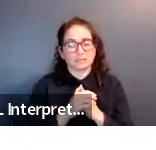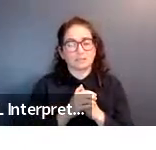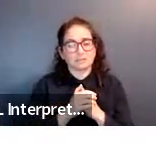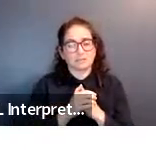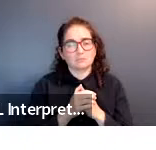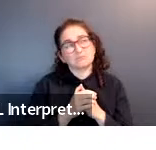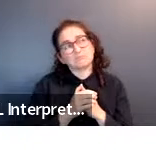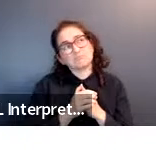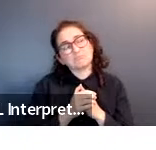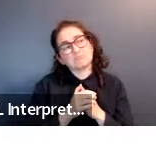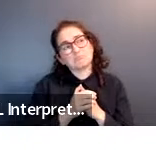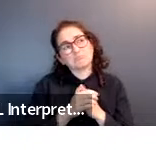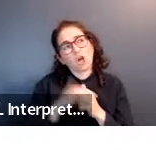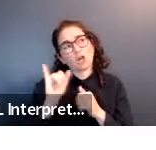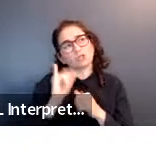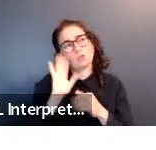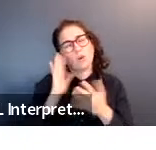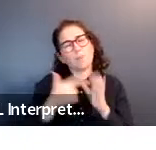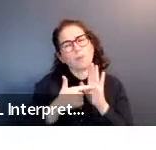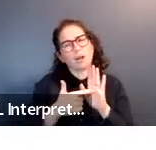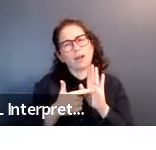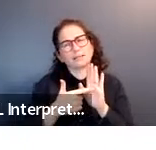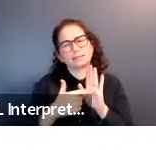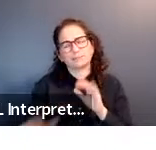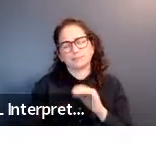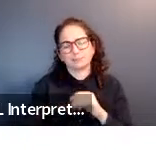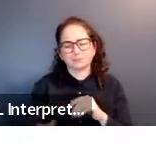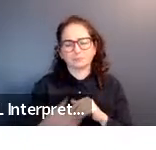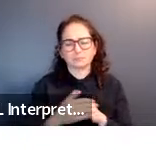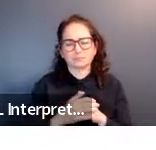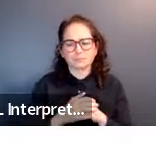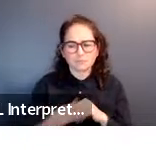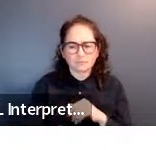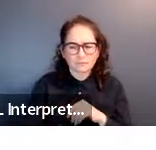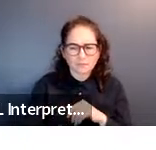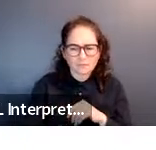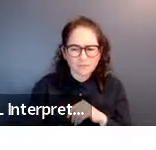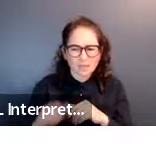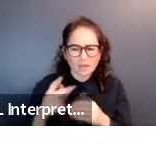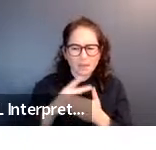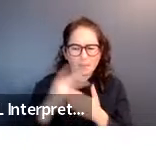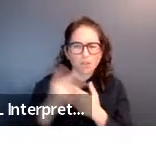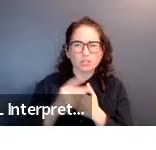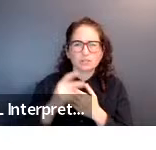I think that I'd also point out an example. So from Matt's, the project Matt presented,